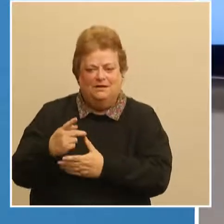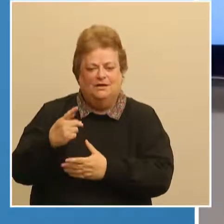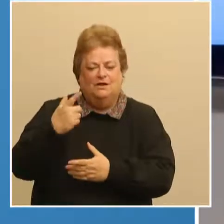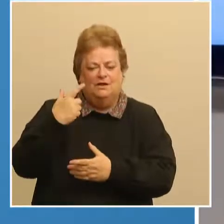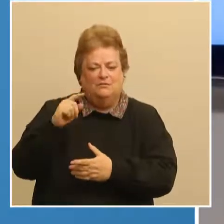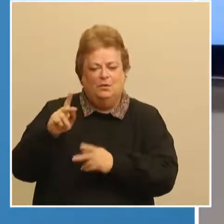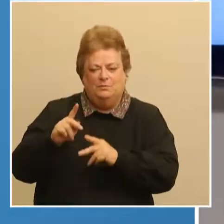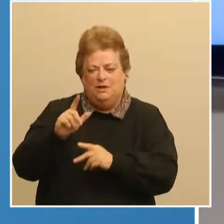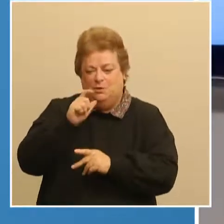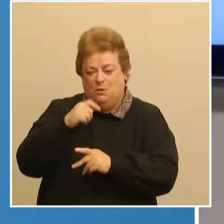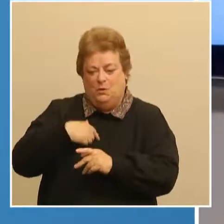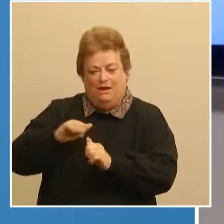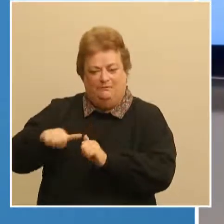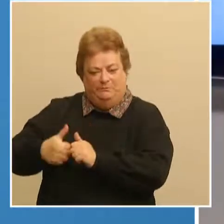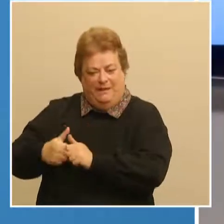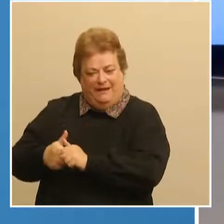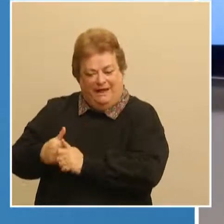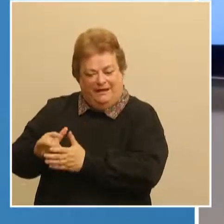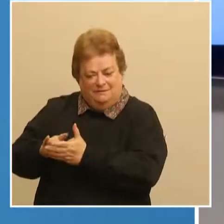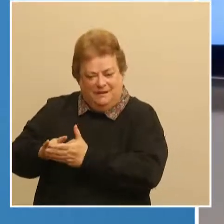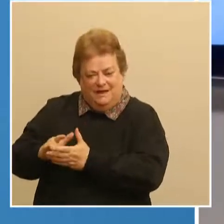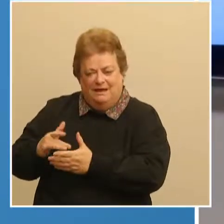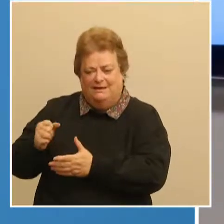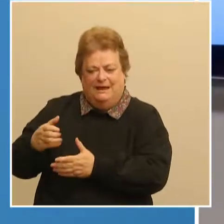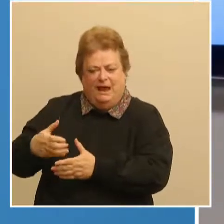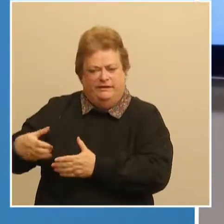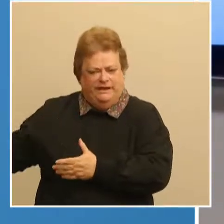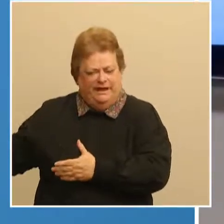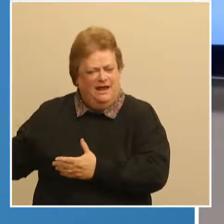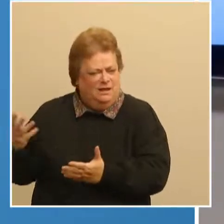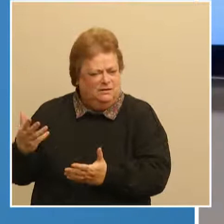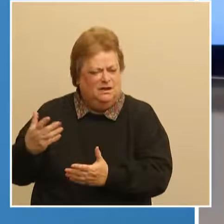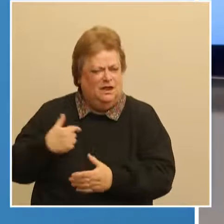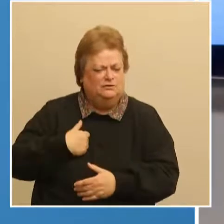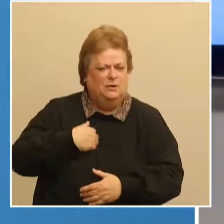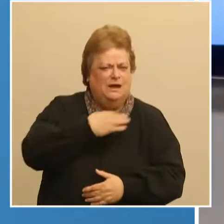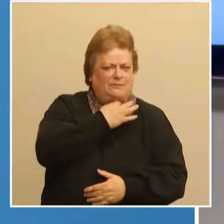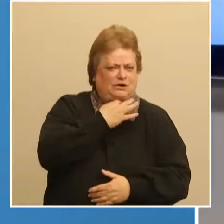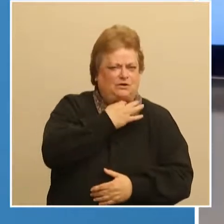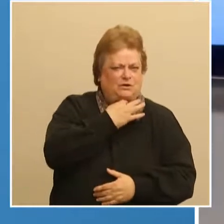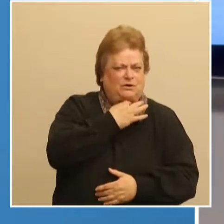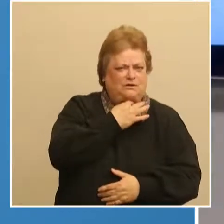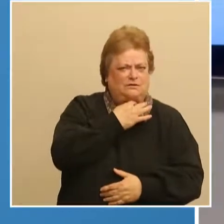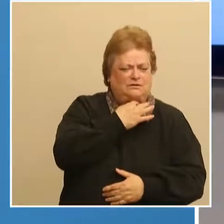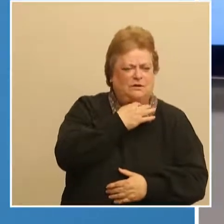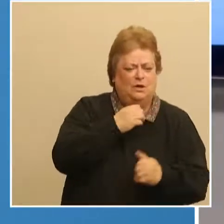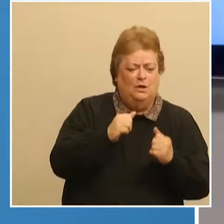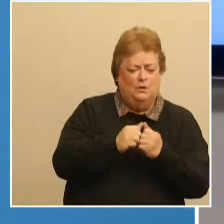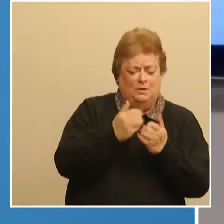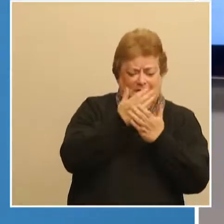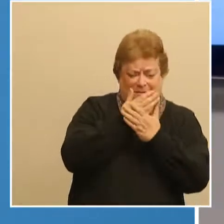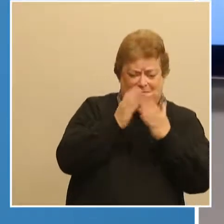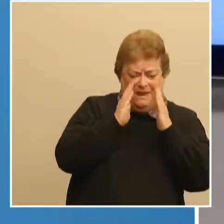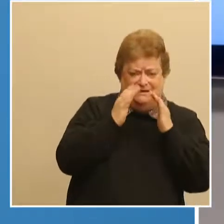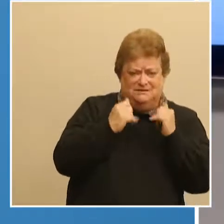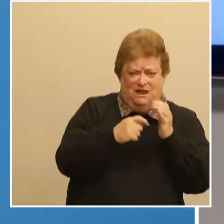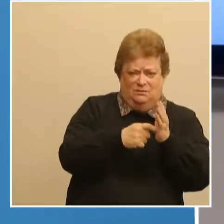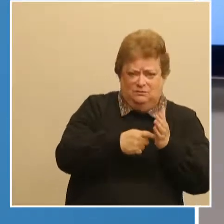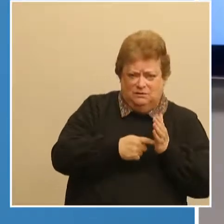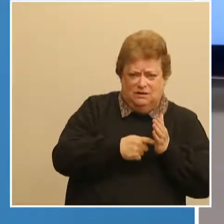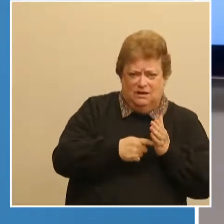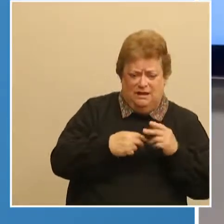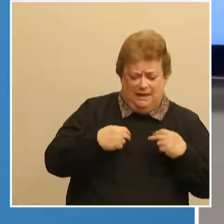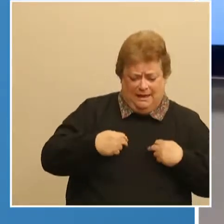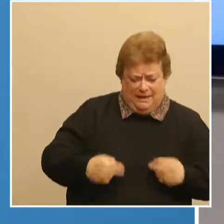health conditions out of phase 1B. I was just curious, like with the mask mandate, does the health